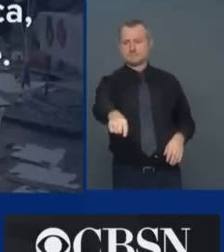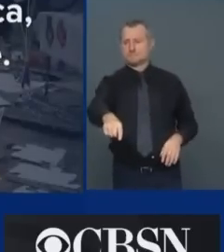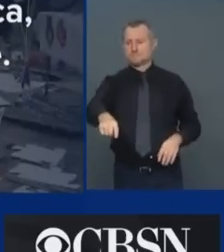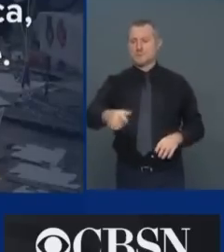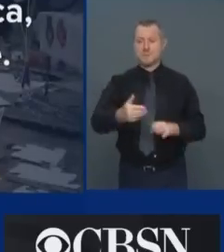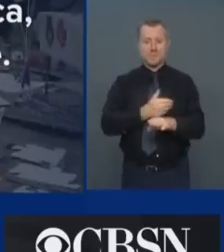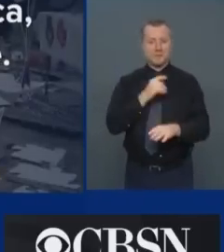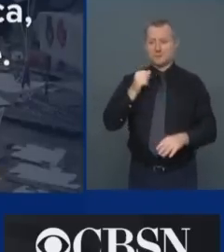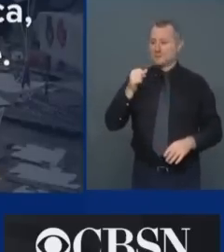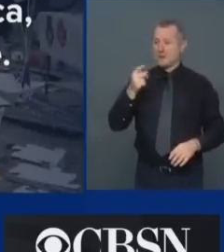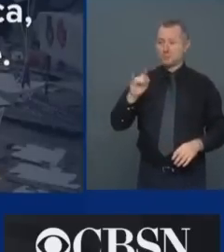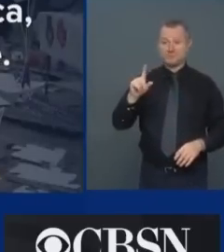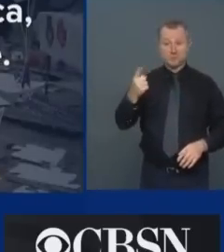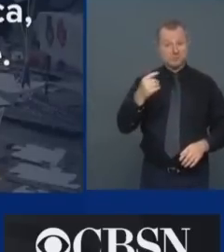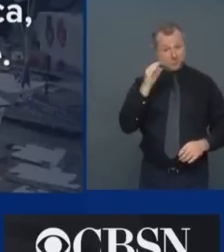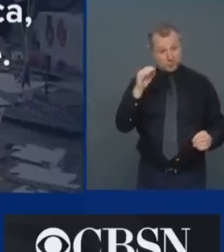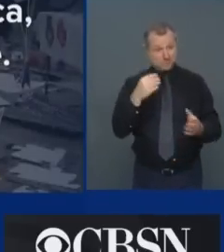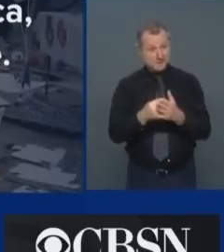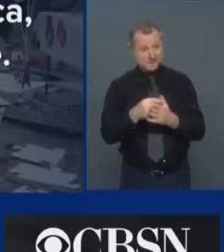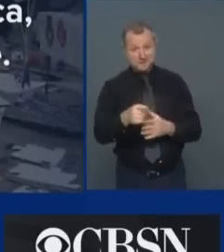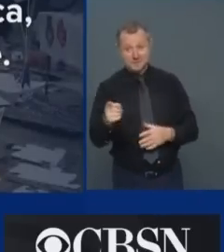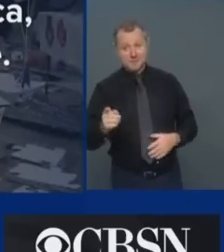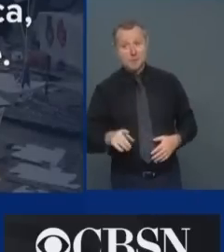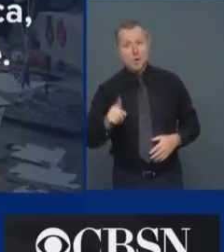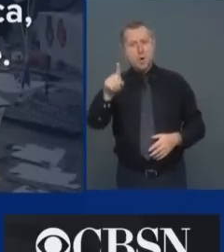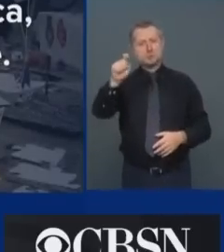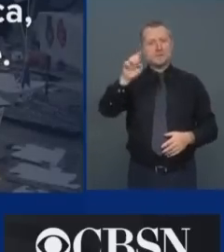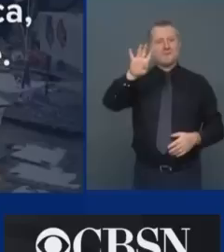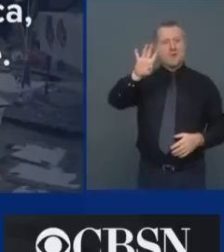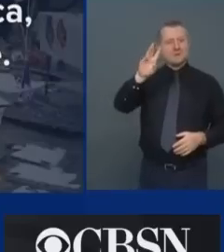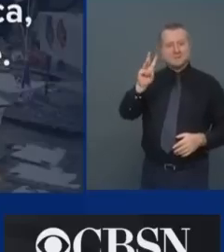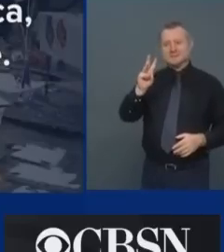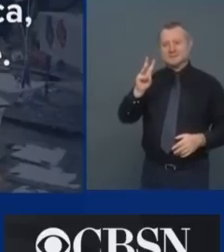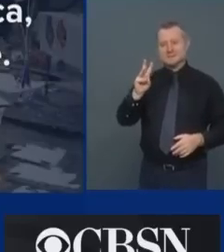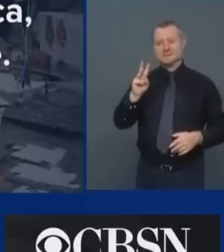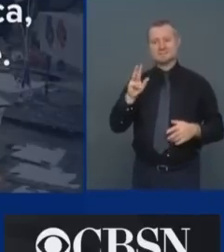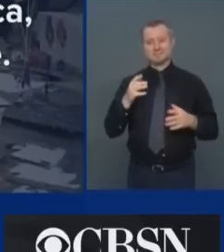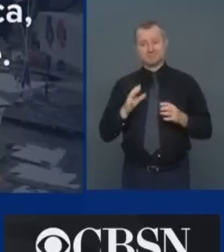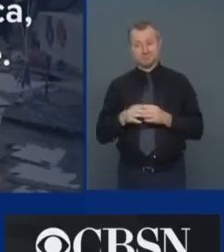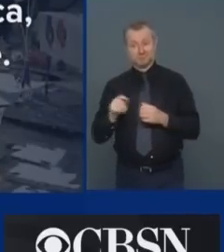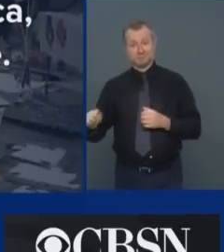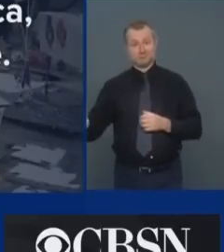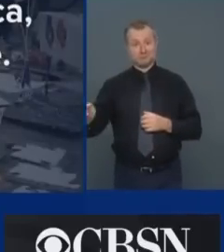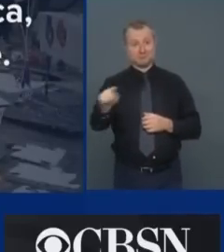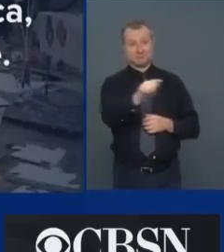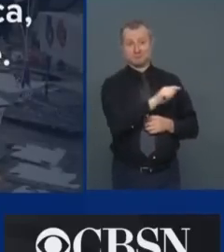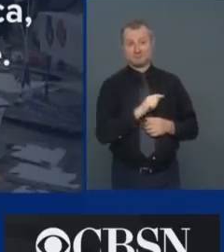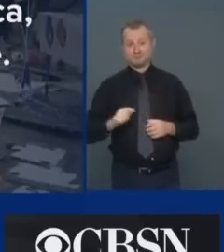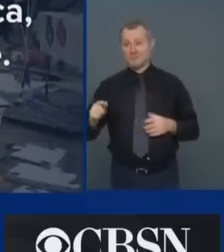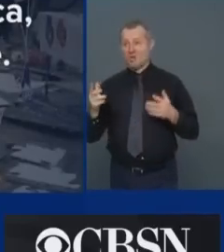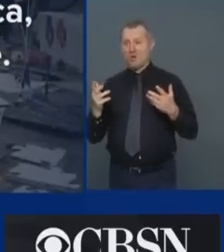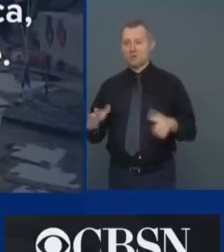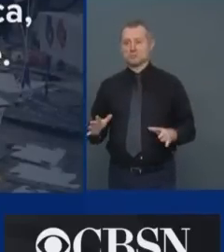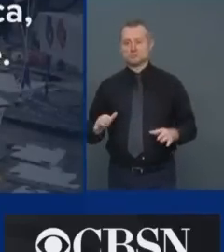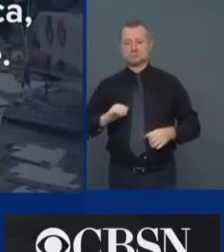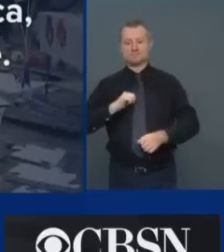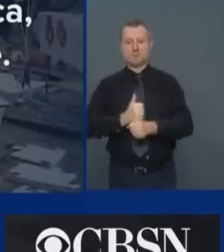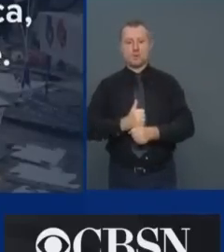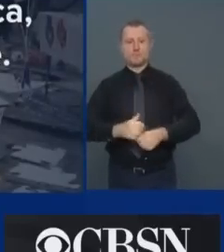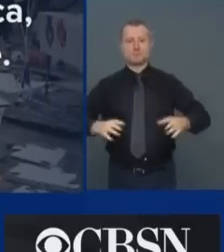146 jurisdictions in this state have already sat down at the table and started the reimagining process.